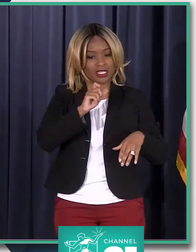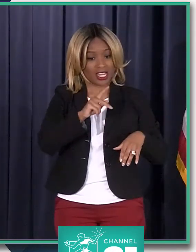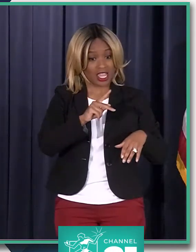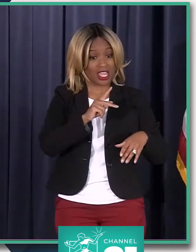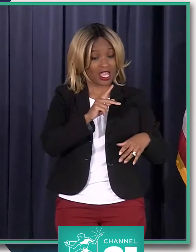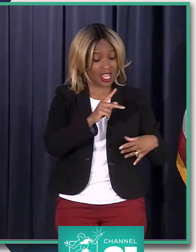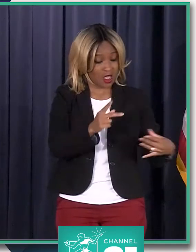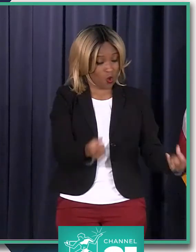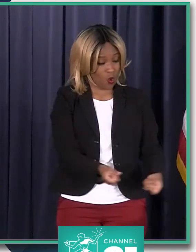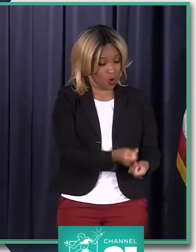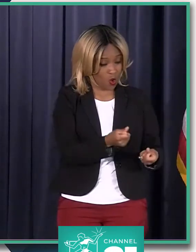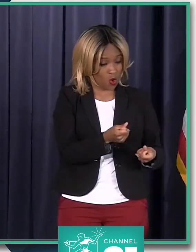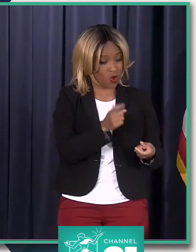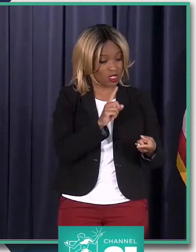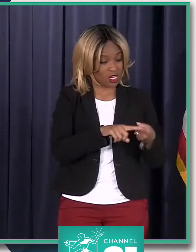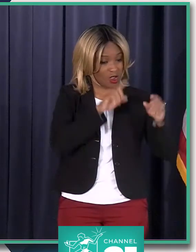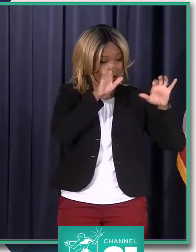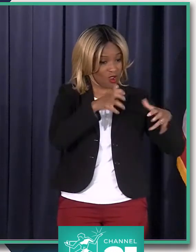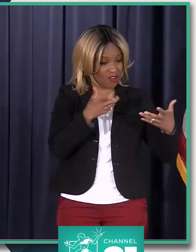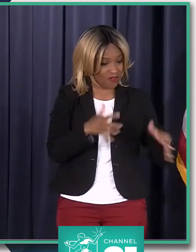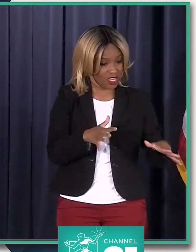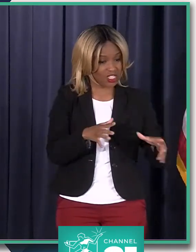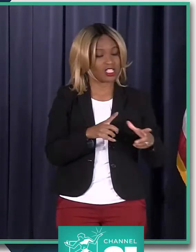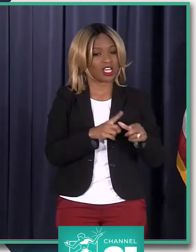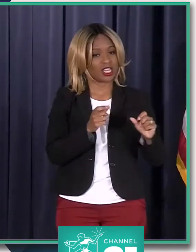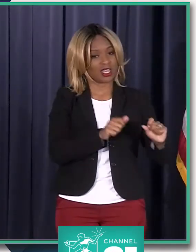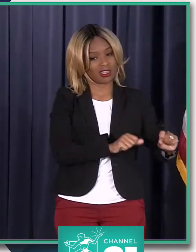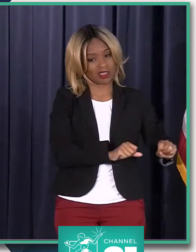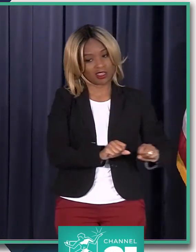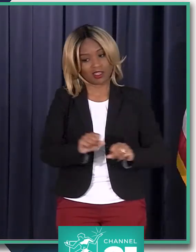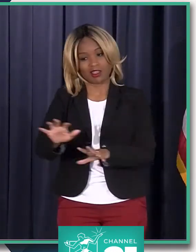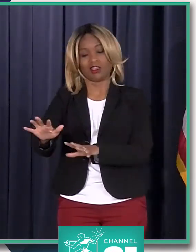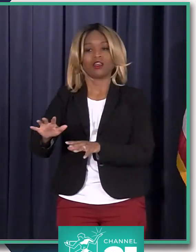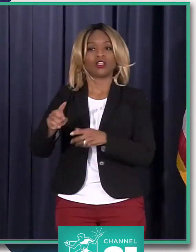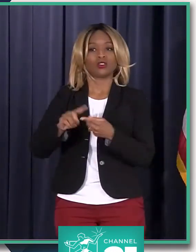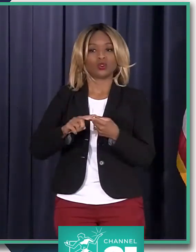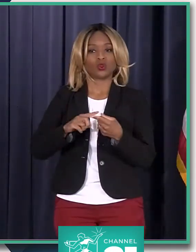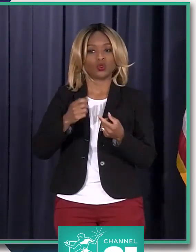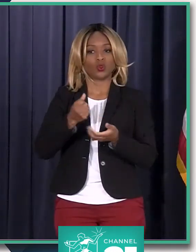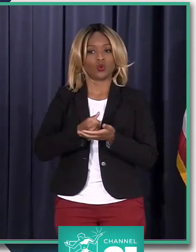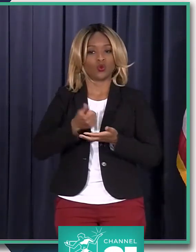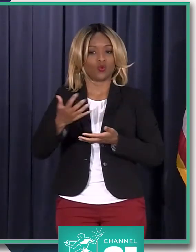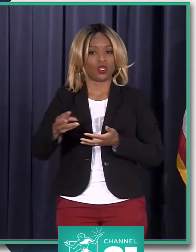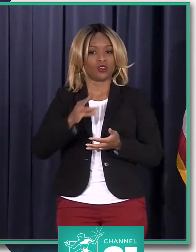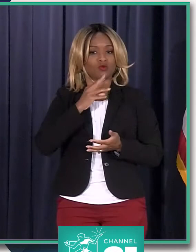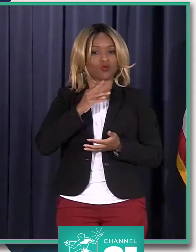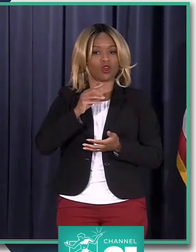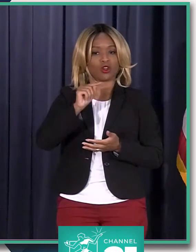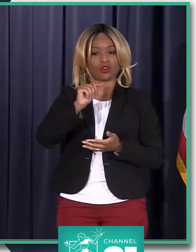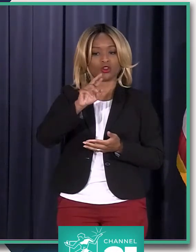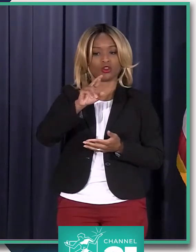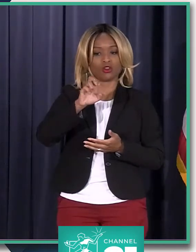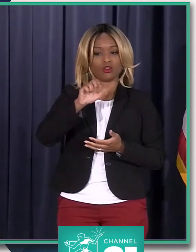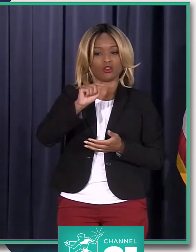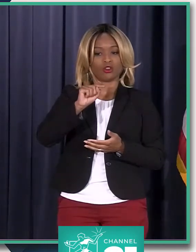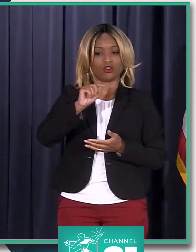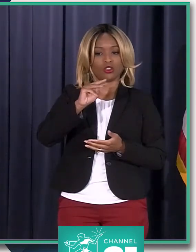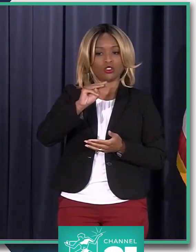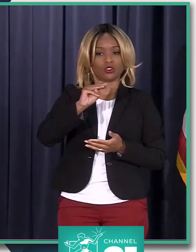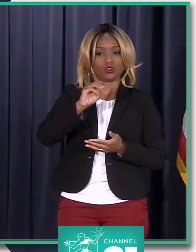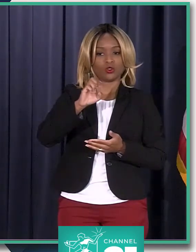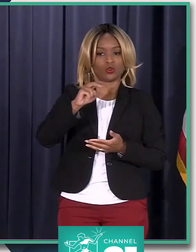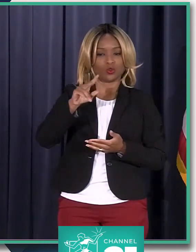over with, and we will be sending it to the wastewater treatment plant when there's not as much demand. And so it's a part